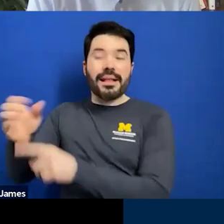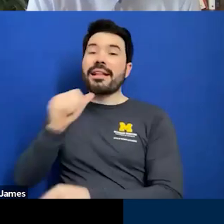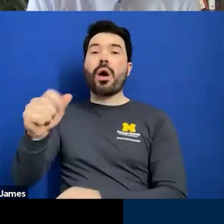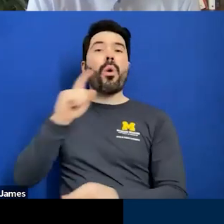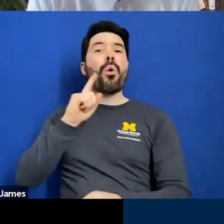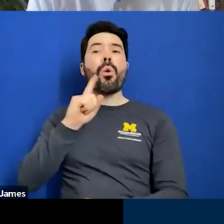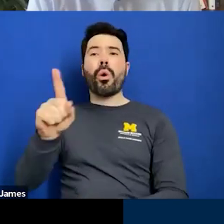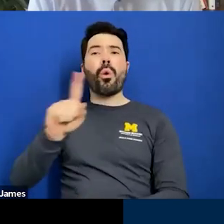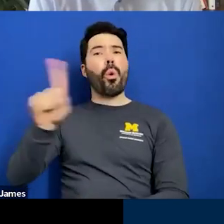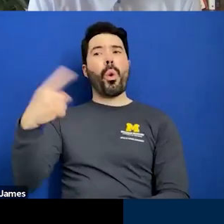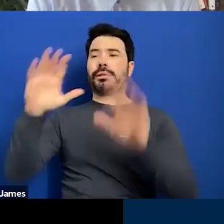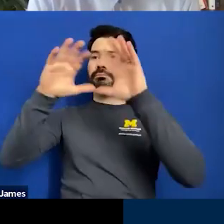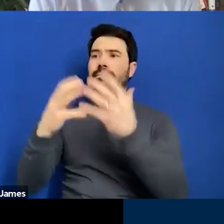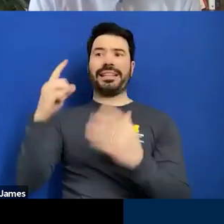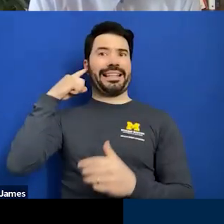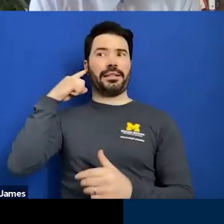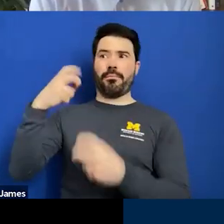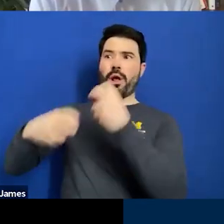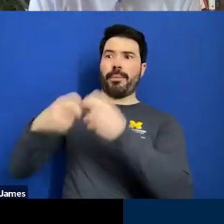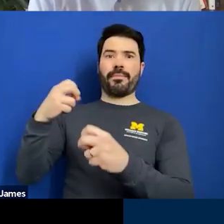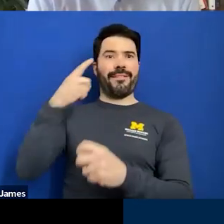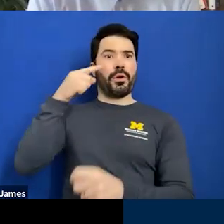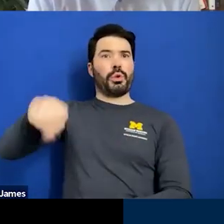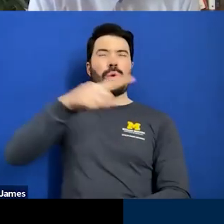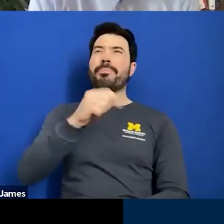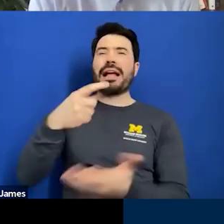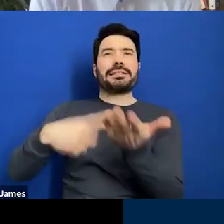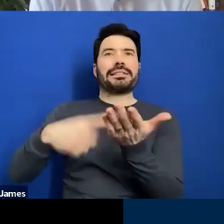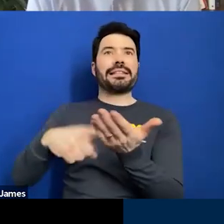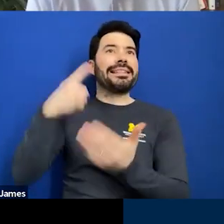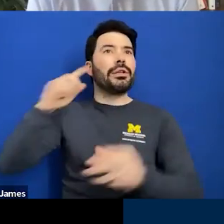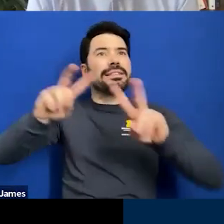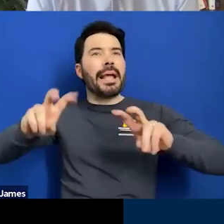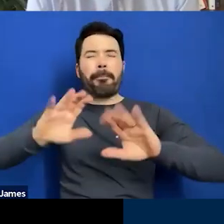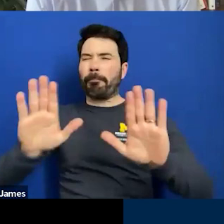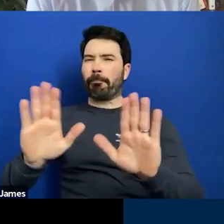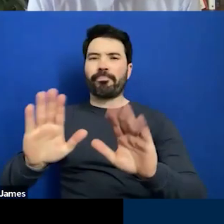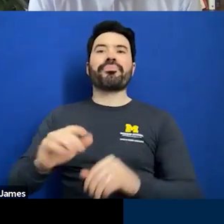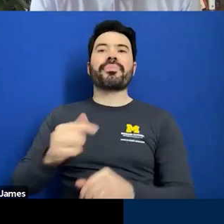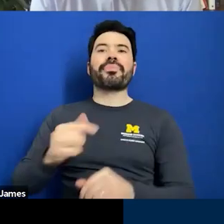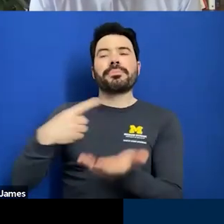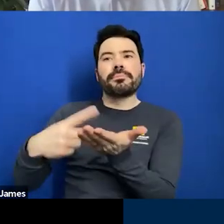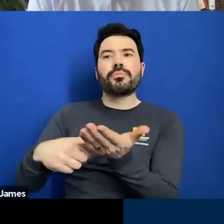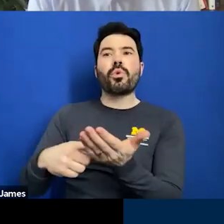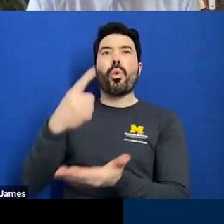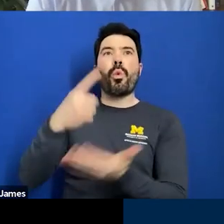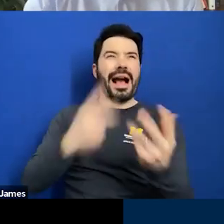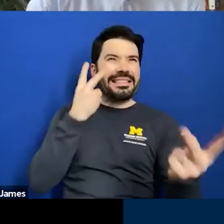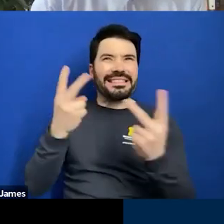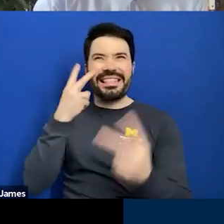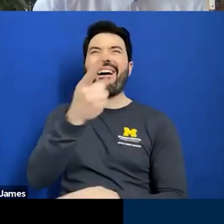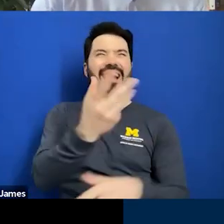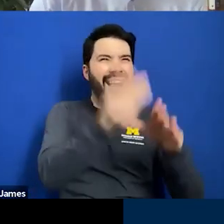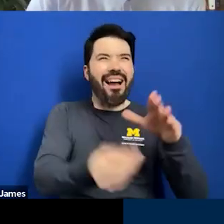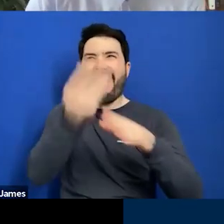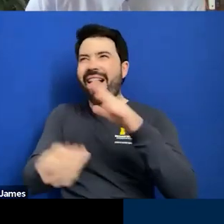primary care doctors. I'm not really talking about ear exams and stuff like that. I'm talking about things that I see that are missed in the community and opportunities